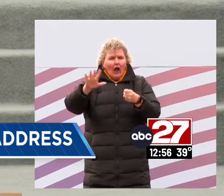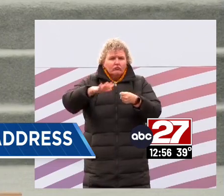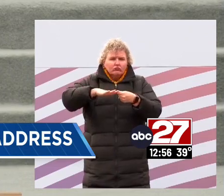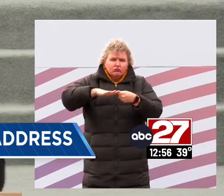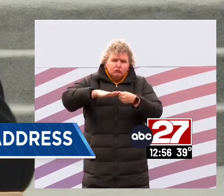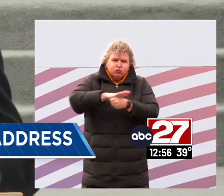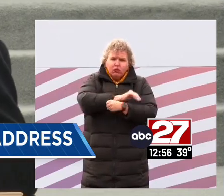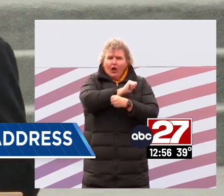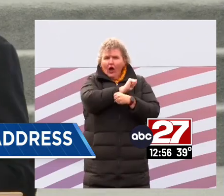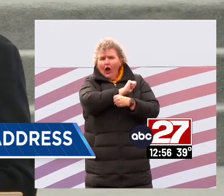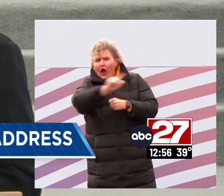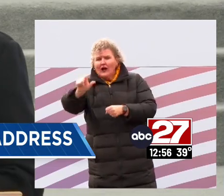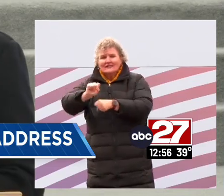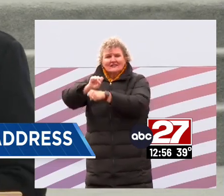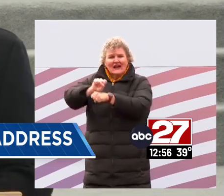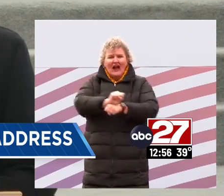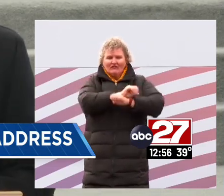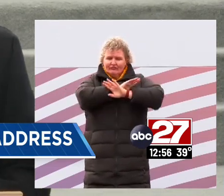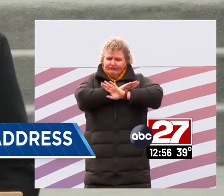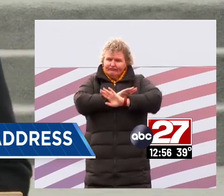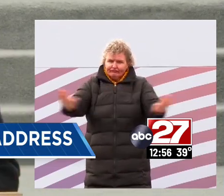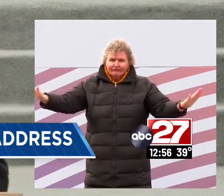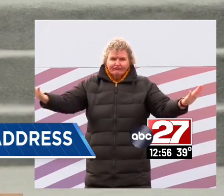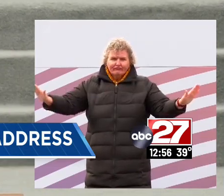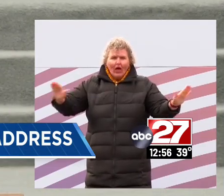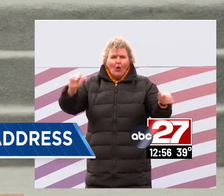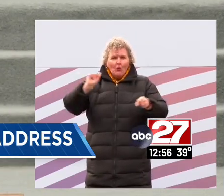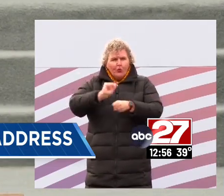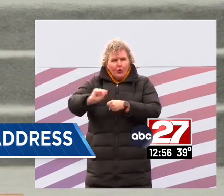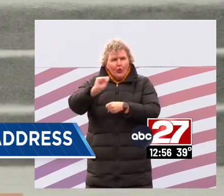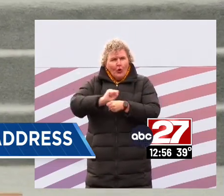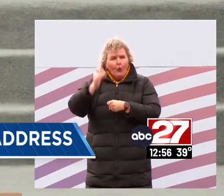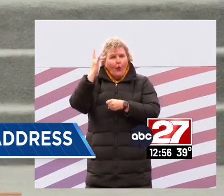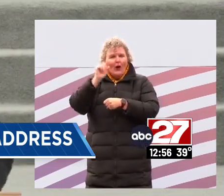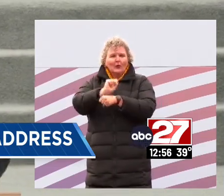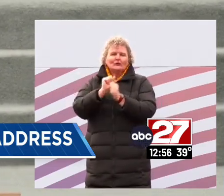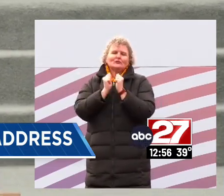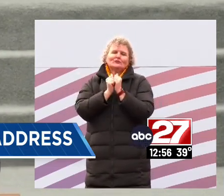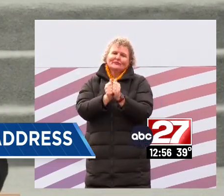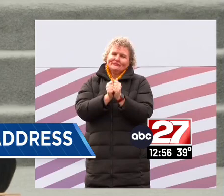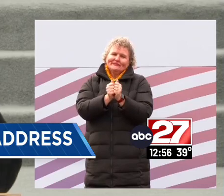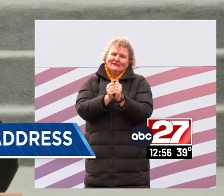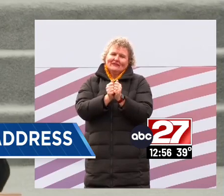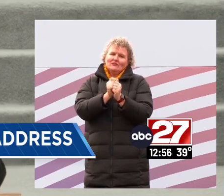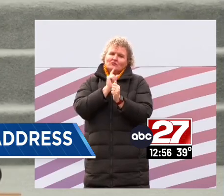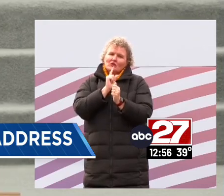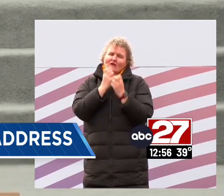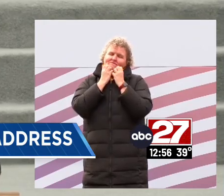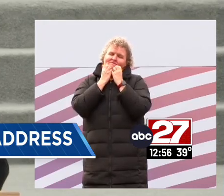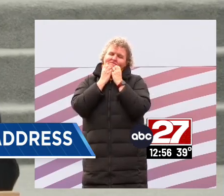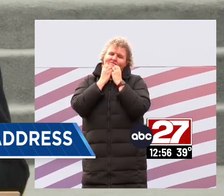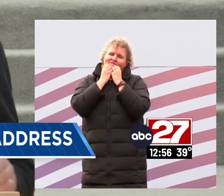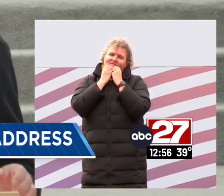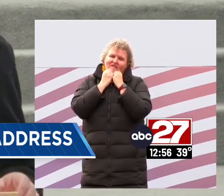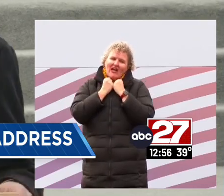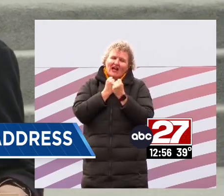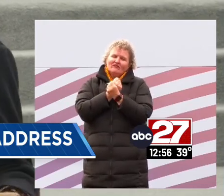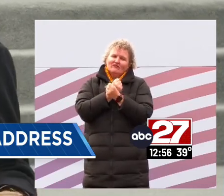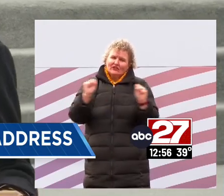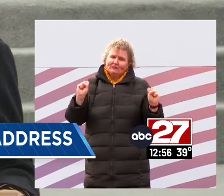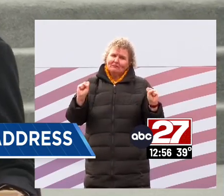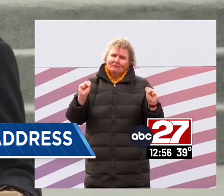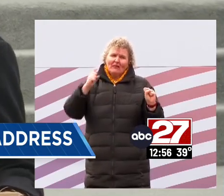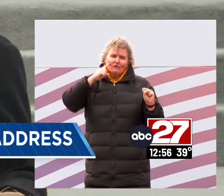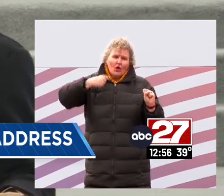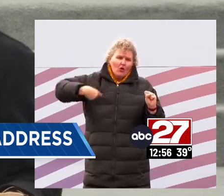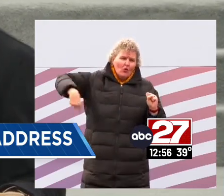it together because we value our freedom. And as a people, we are committed to